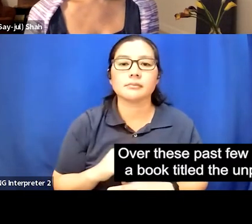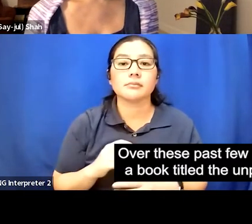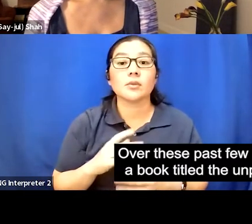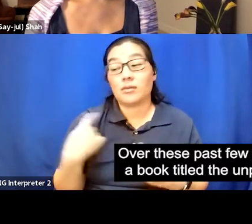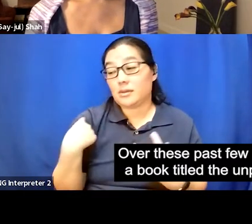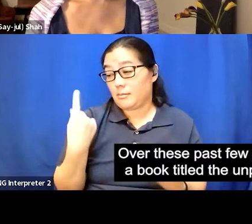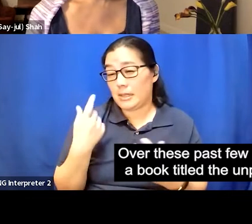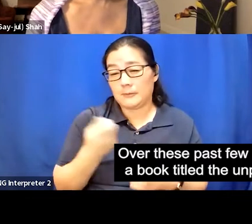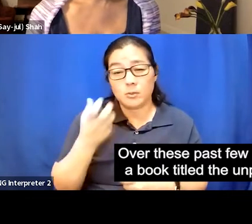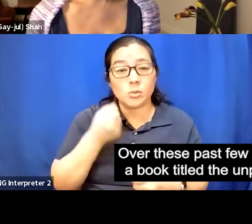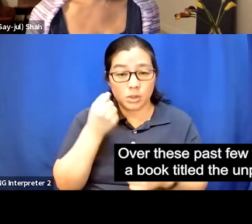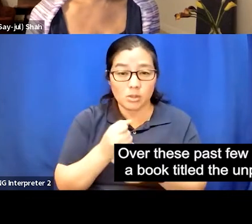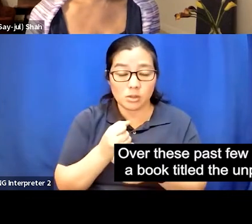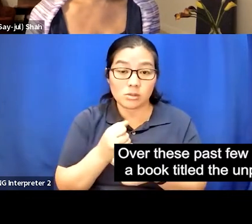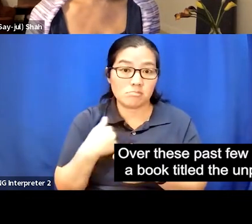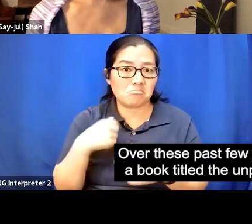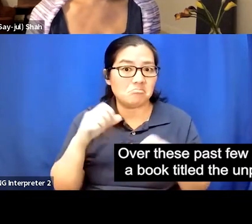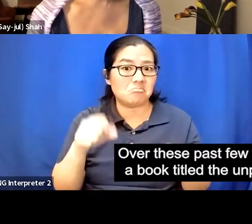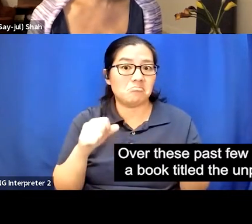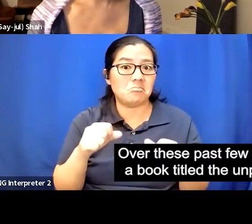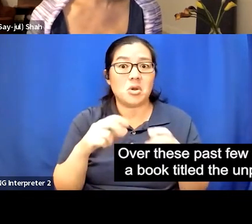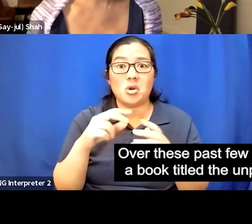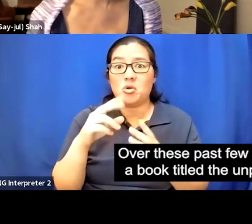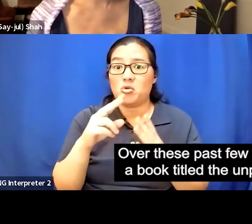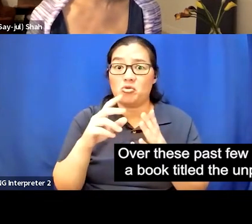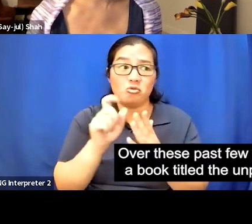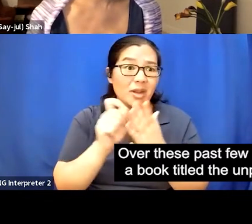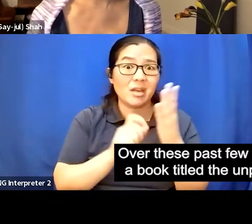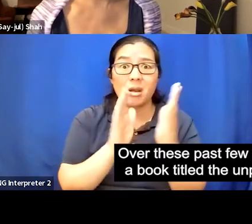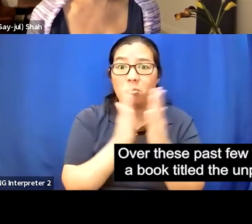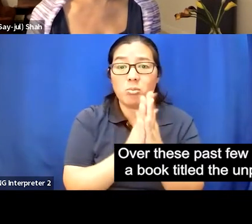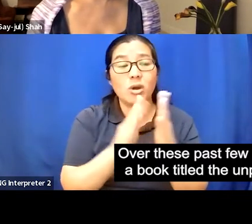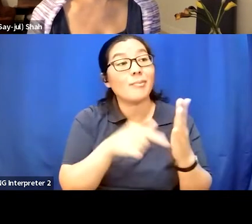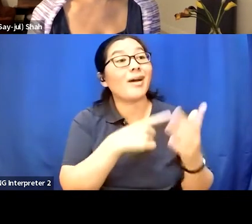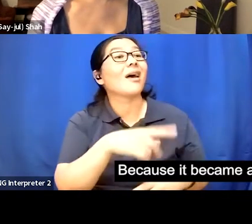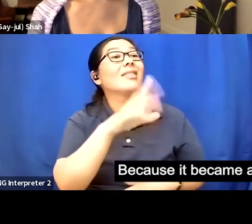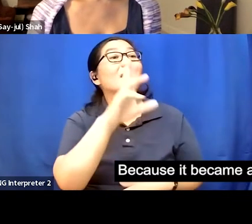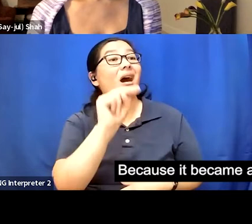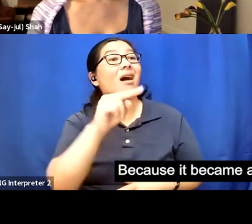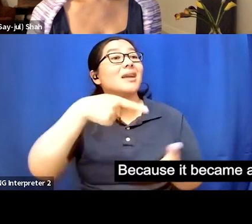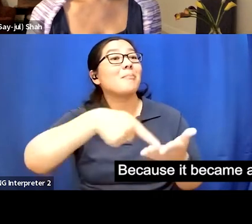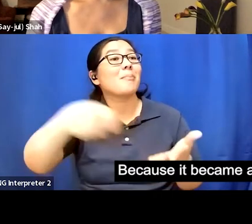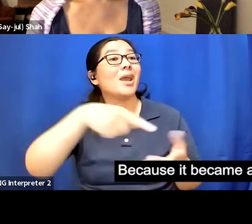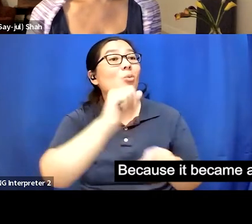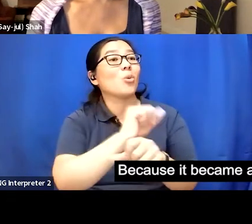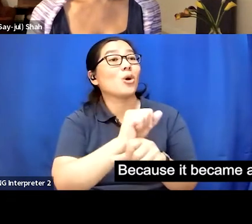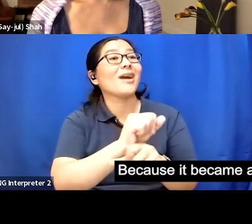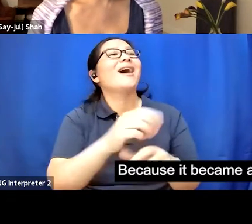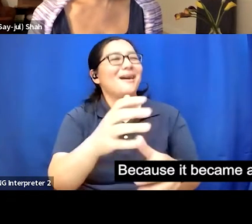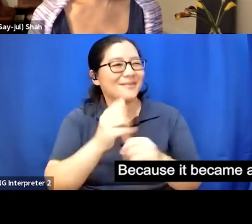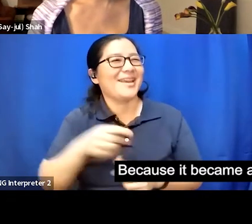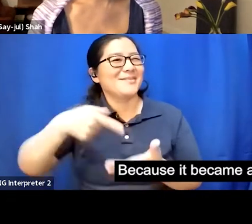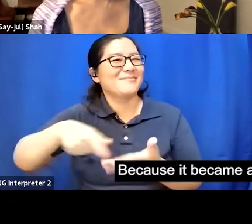past few years, I could have written a book titled The Unpaid Work of Getting Paid, because it became